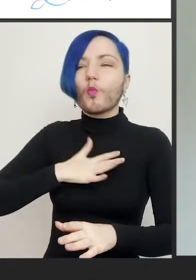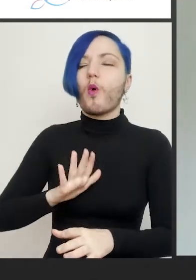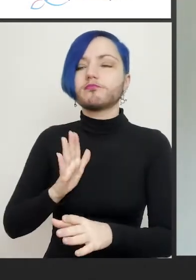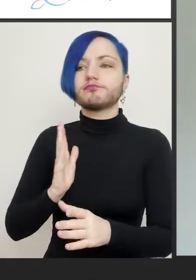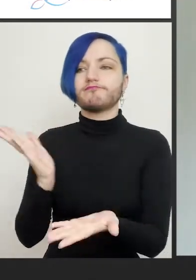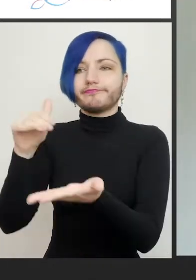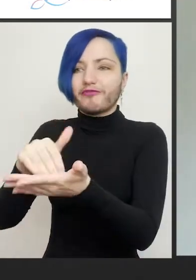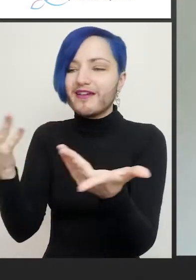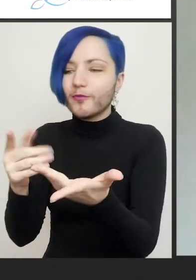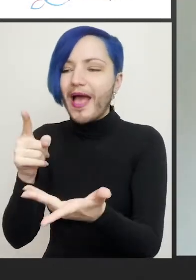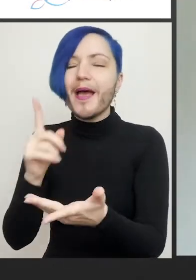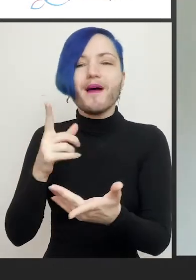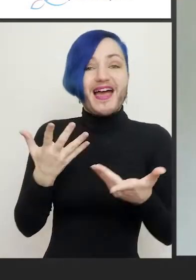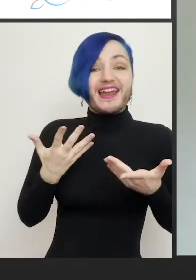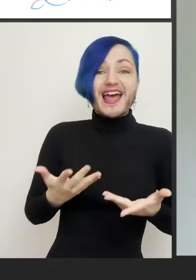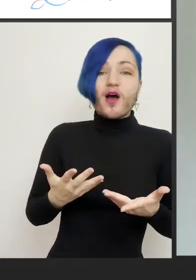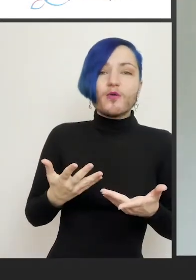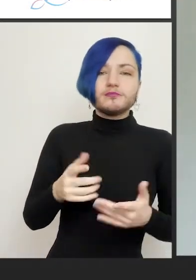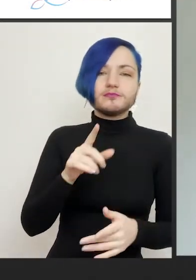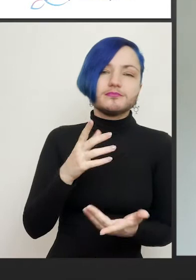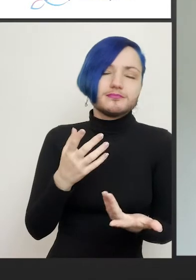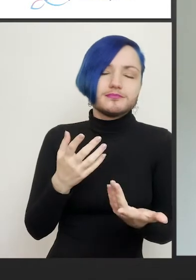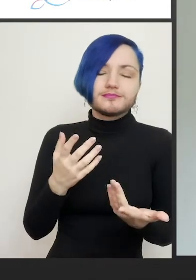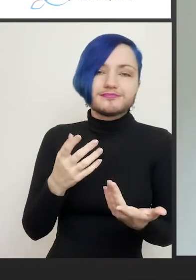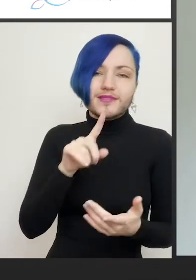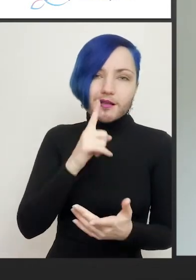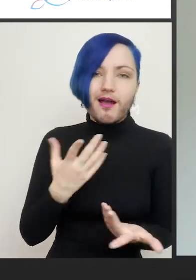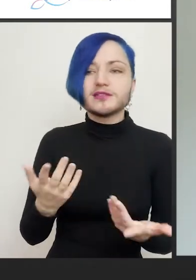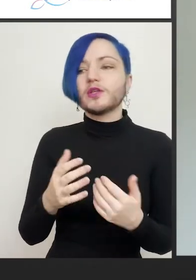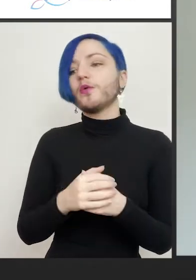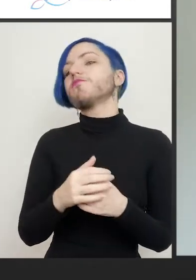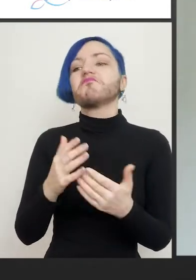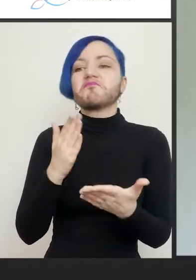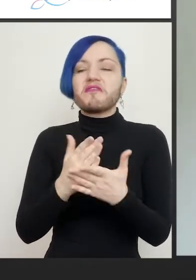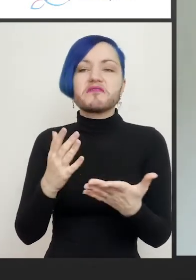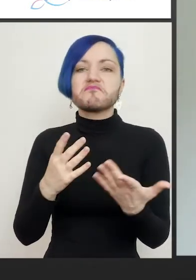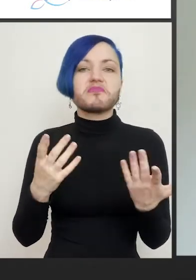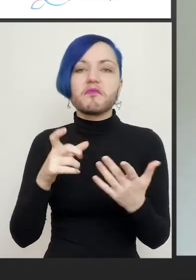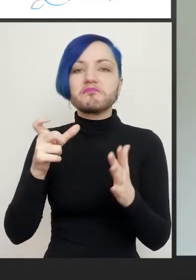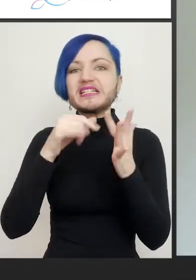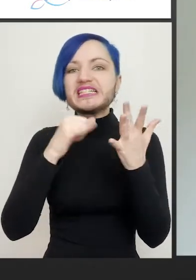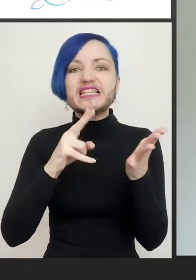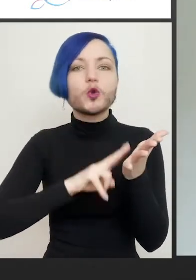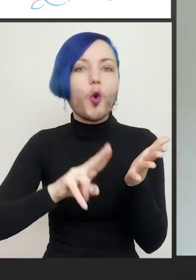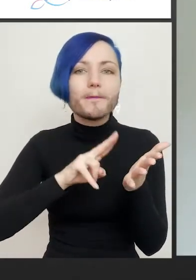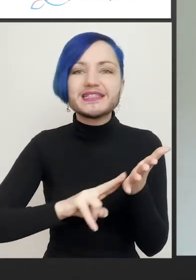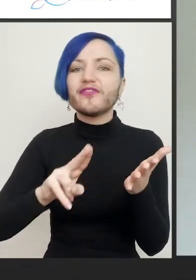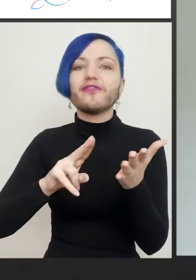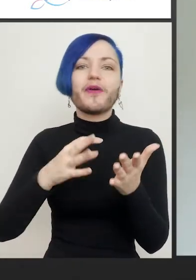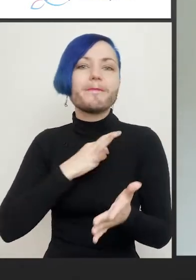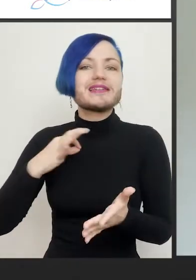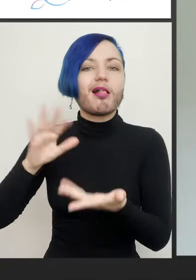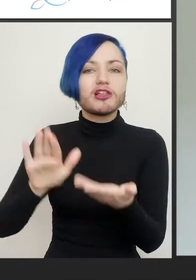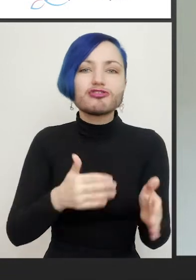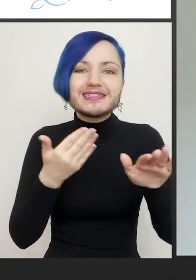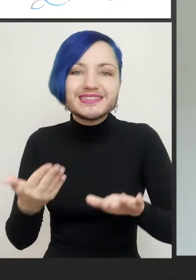takes, you know, even the most classic medical cis-normative, what you want to call it, transition takes time if you transition